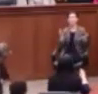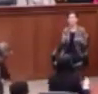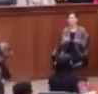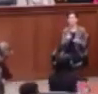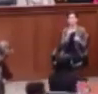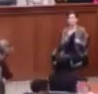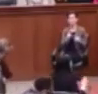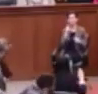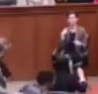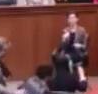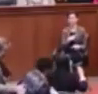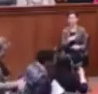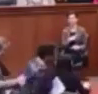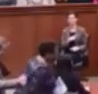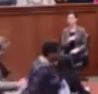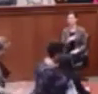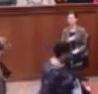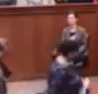the report to us.